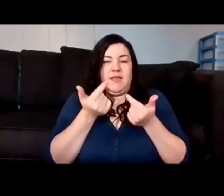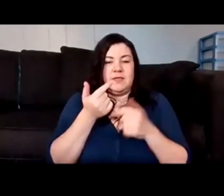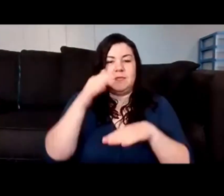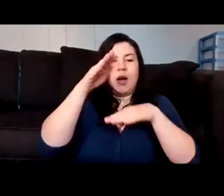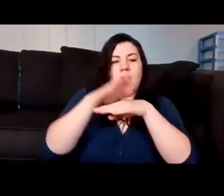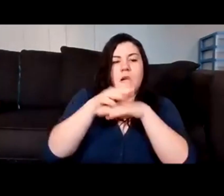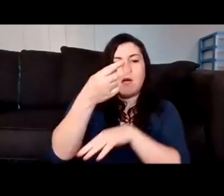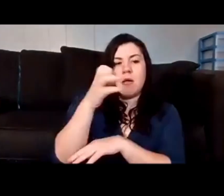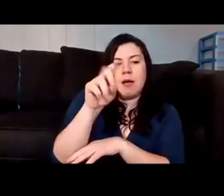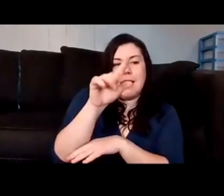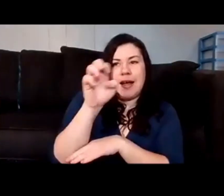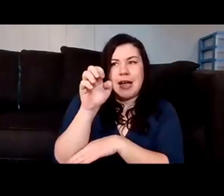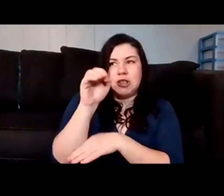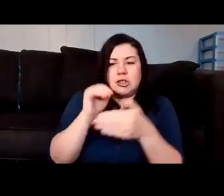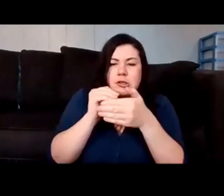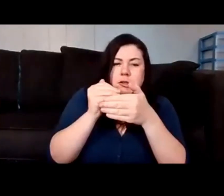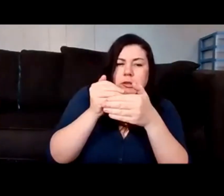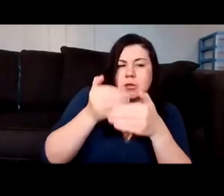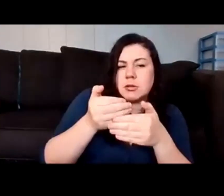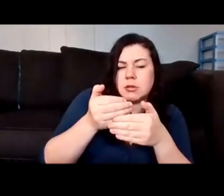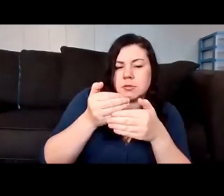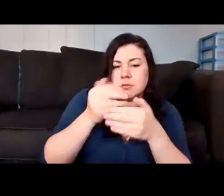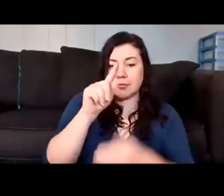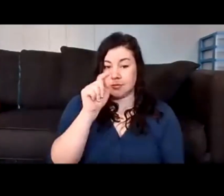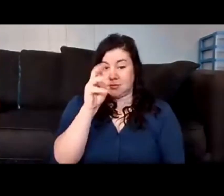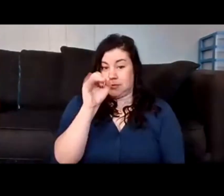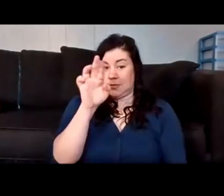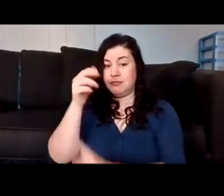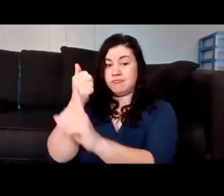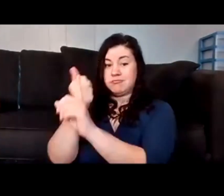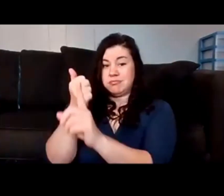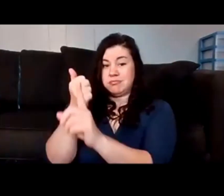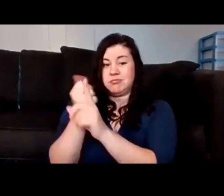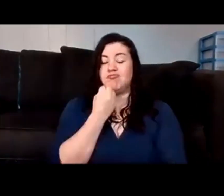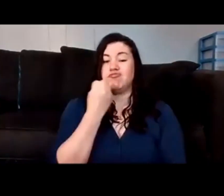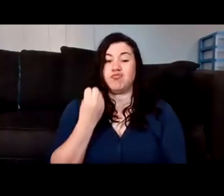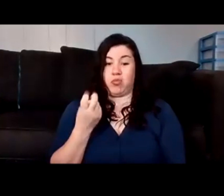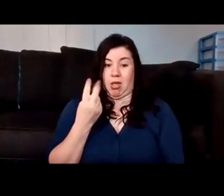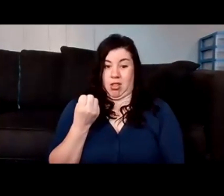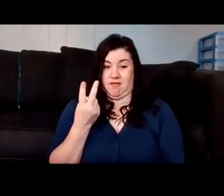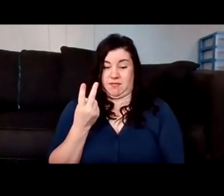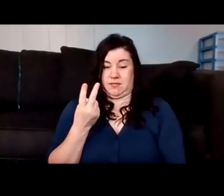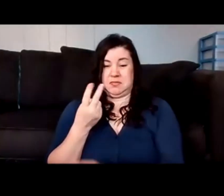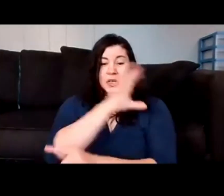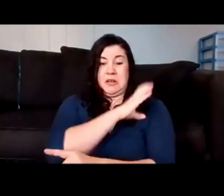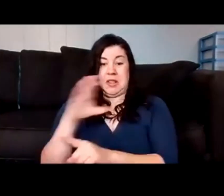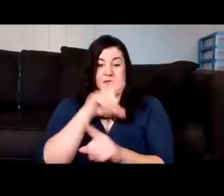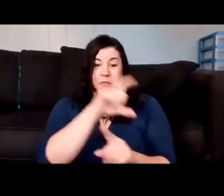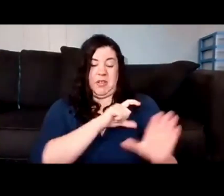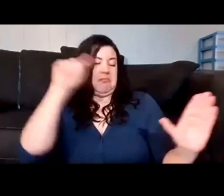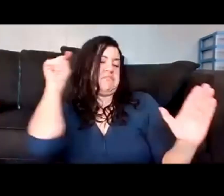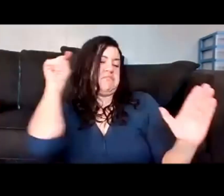So, as many of you know, Tamir was just 12 years old when he was murdered by Cleveland police on November